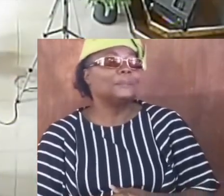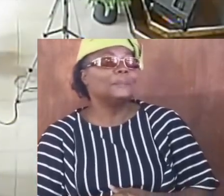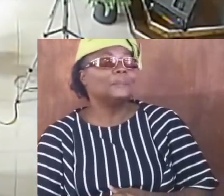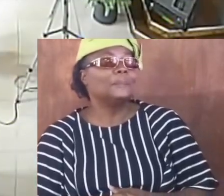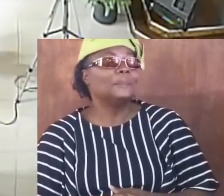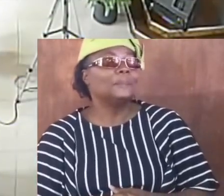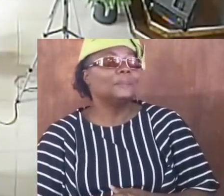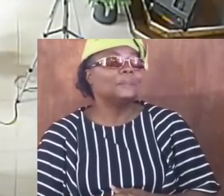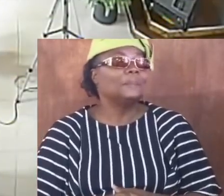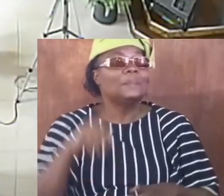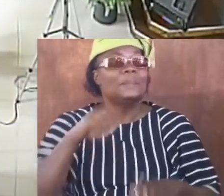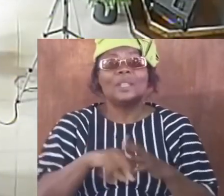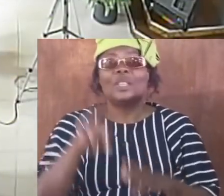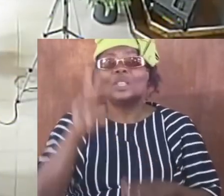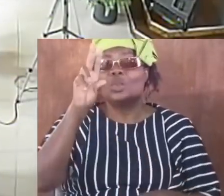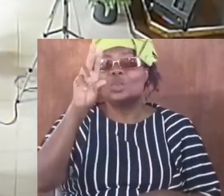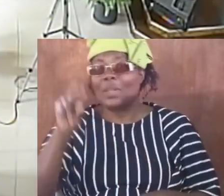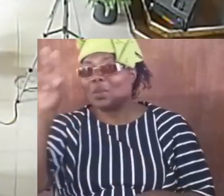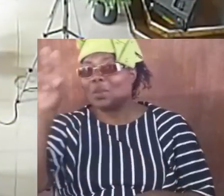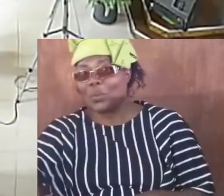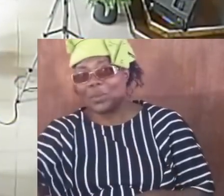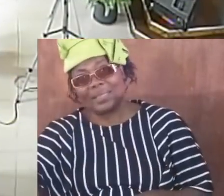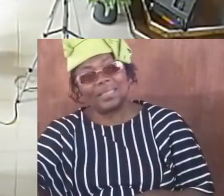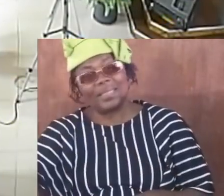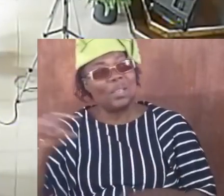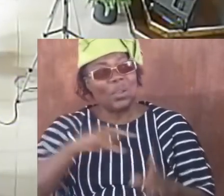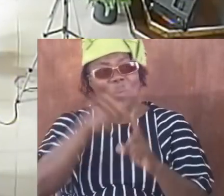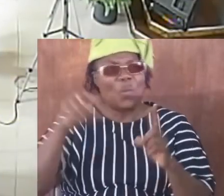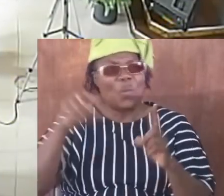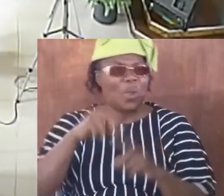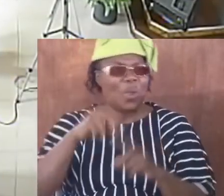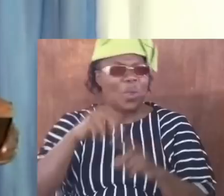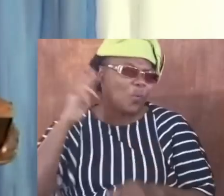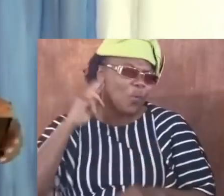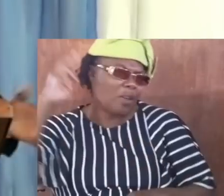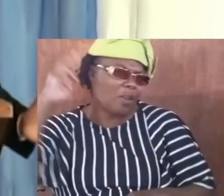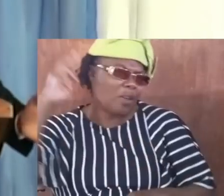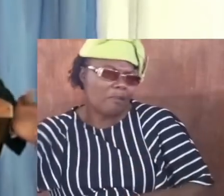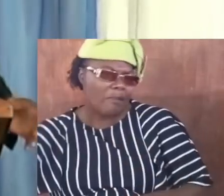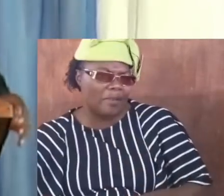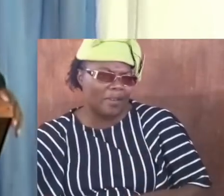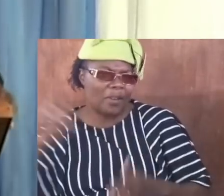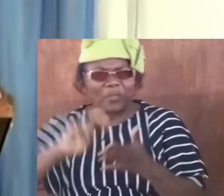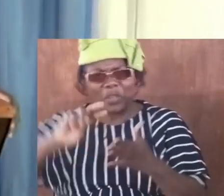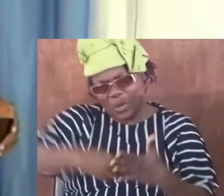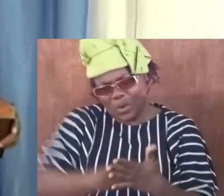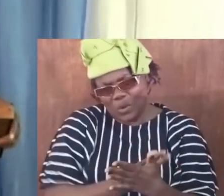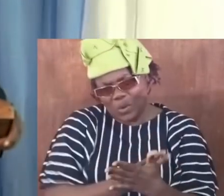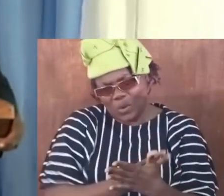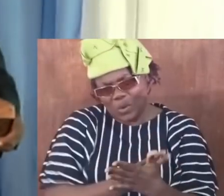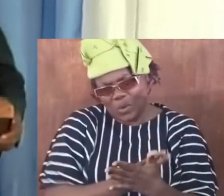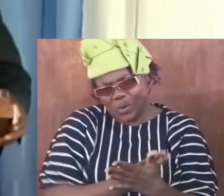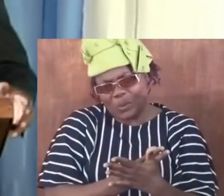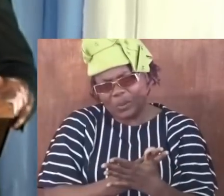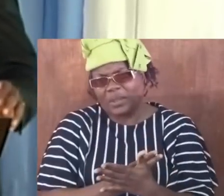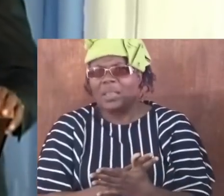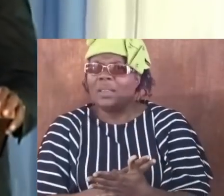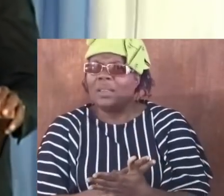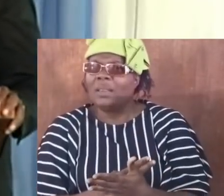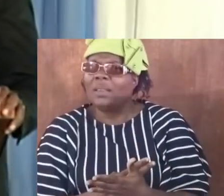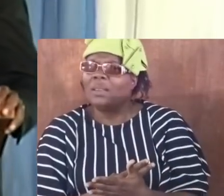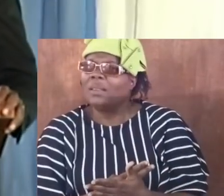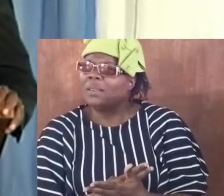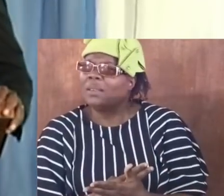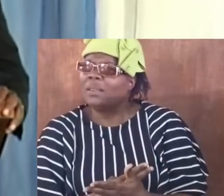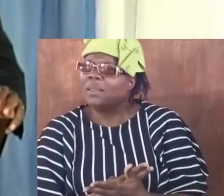In 2020, when we heard the news about the pandemic, I know there are